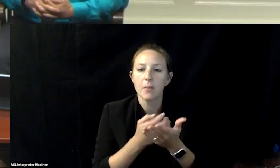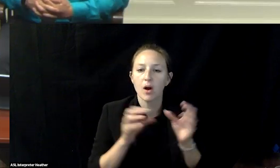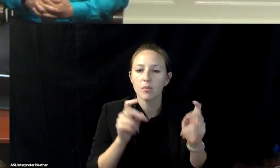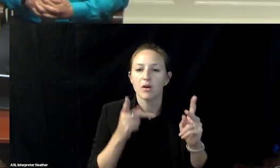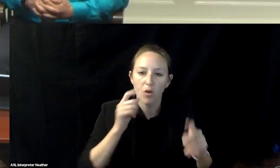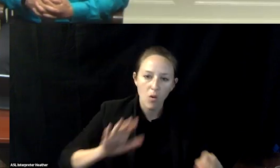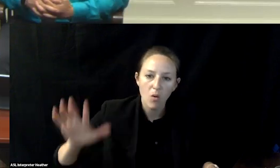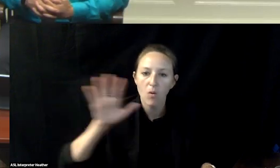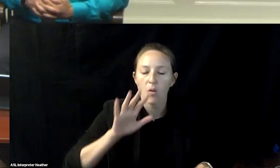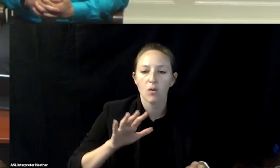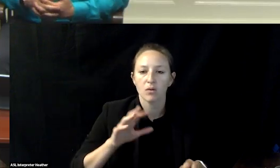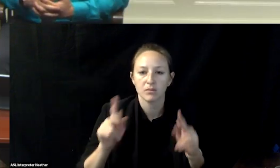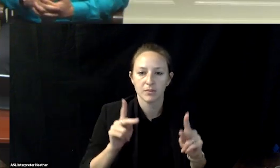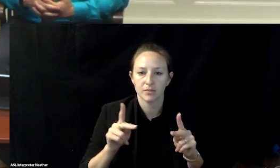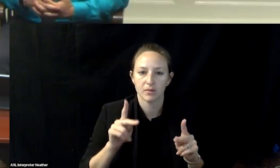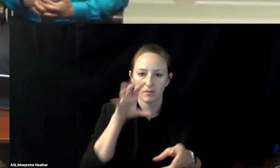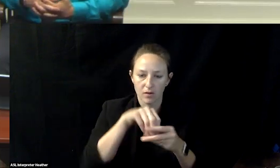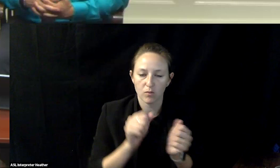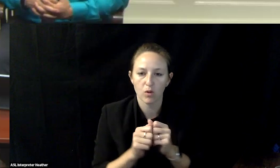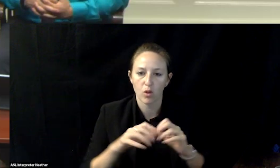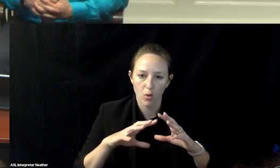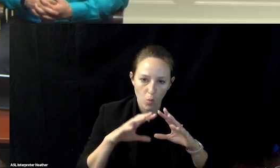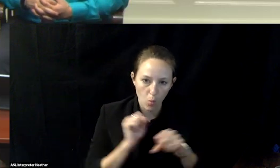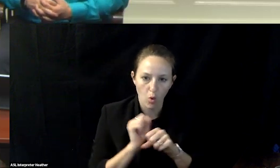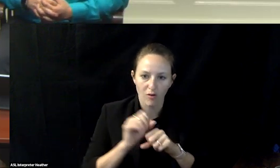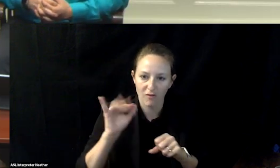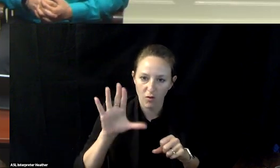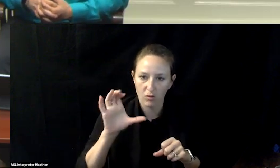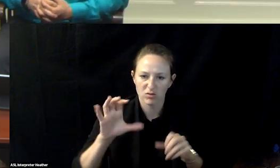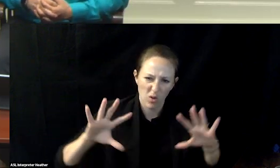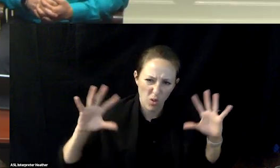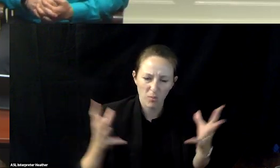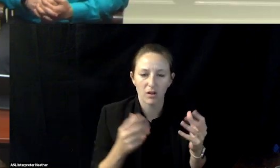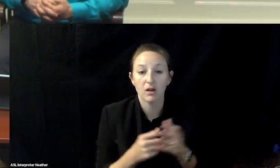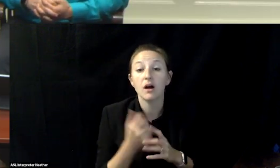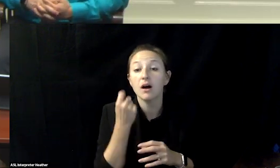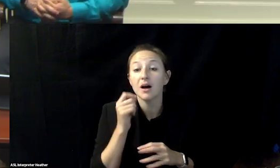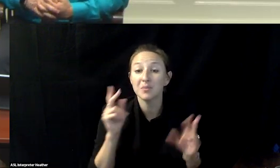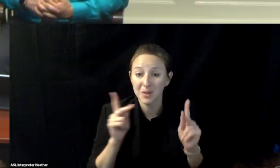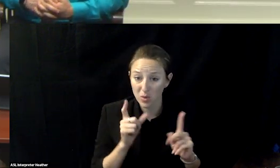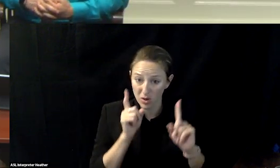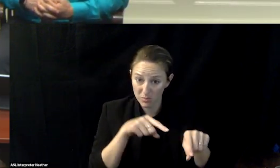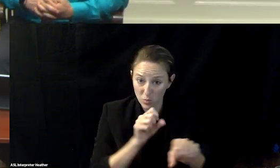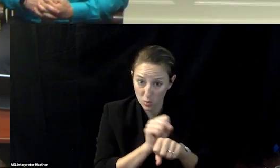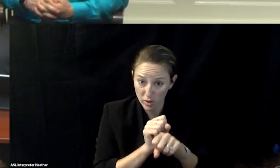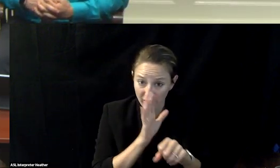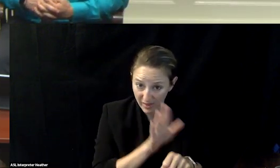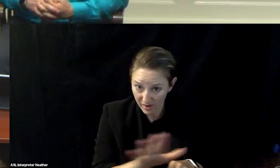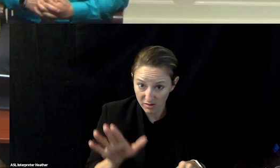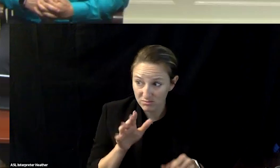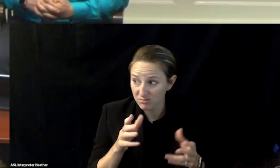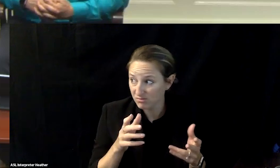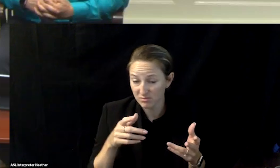global workforce. And so people who come to work there obviously believe in that. And so the engineers